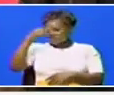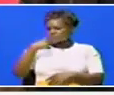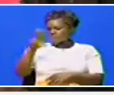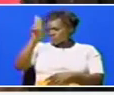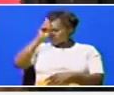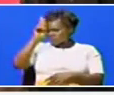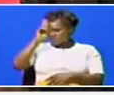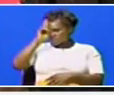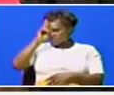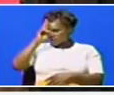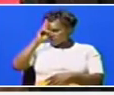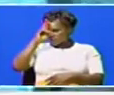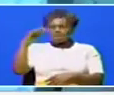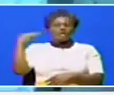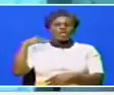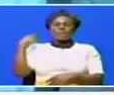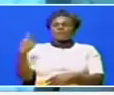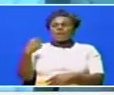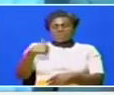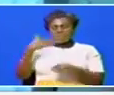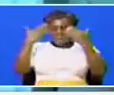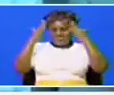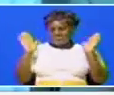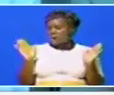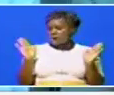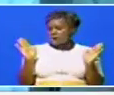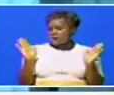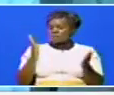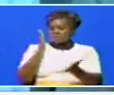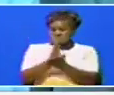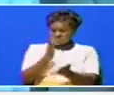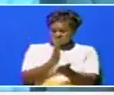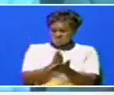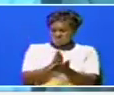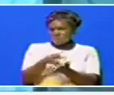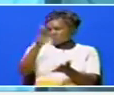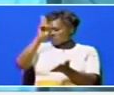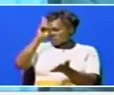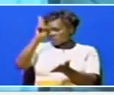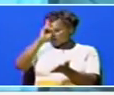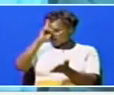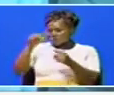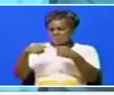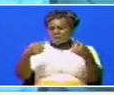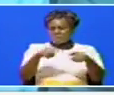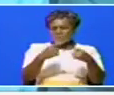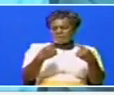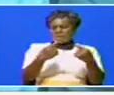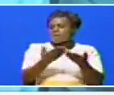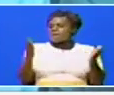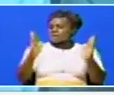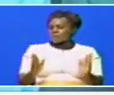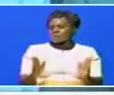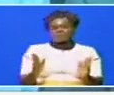police only dealt with criminals. I do not know whether really our police are injuring or have injured any